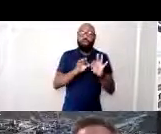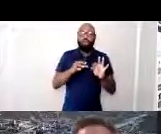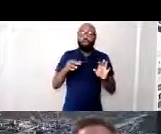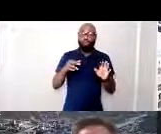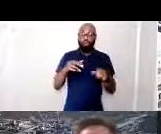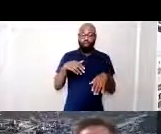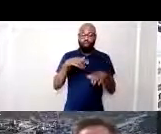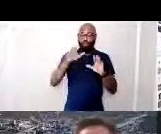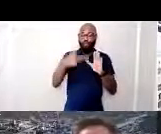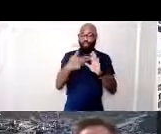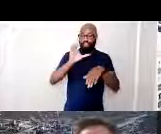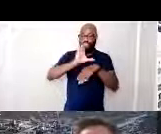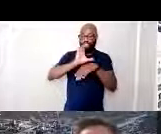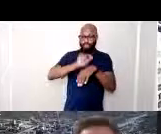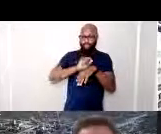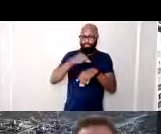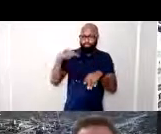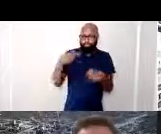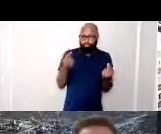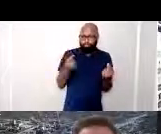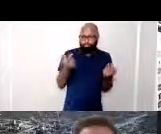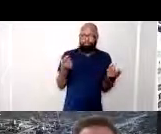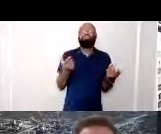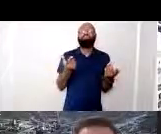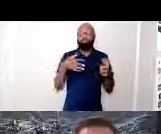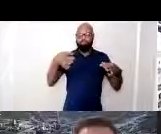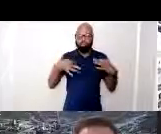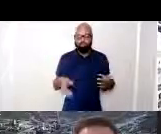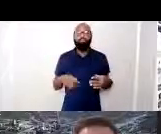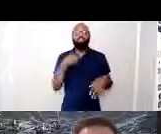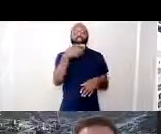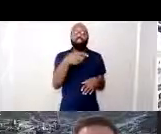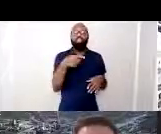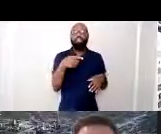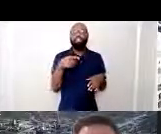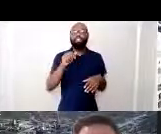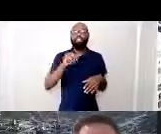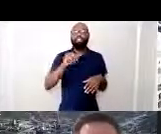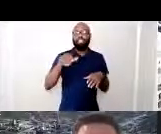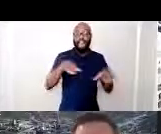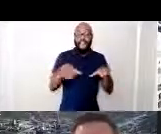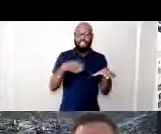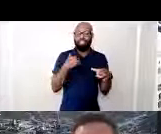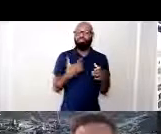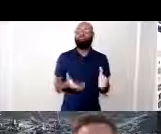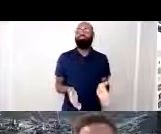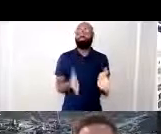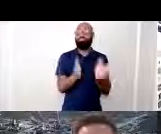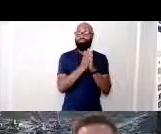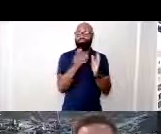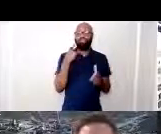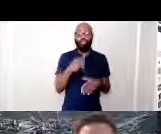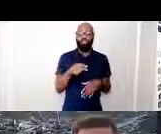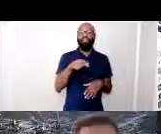in that. So this is an action that we called for in the Rochester 2034 Comprehensive Plan